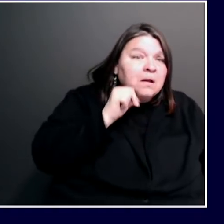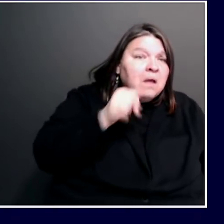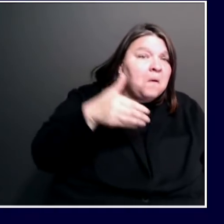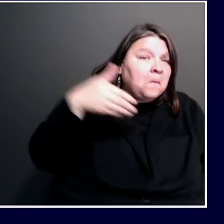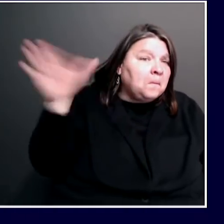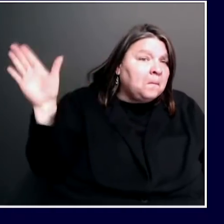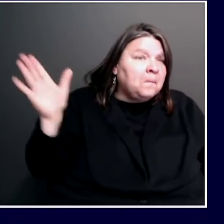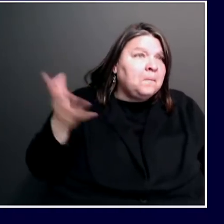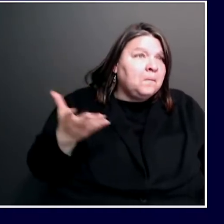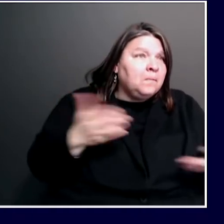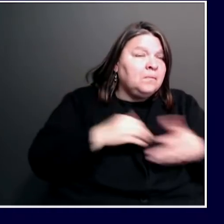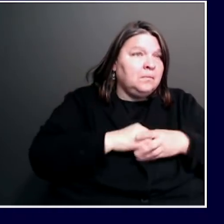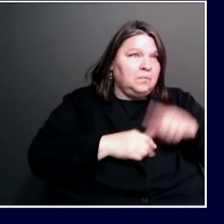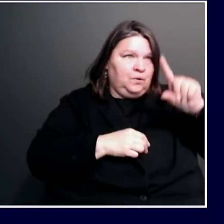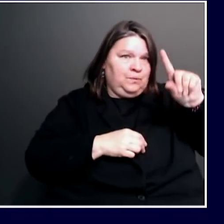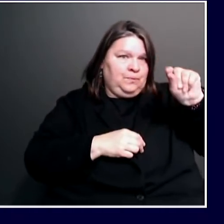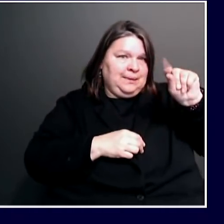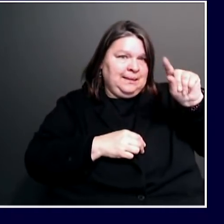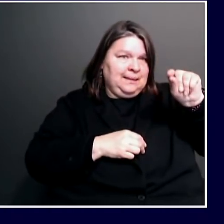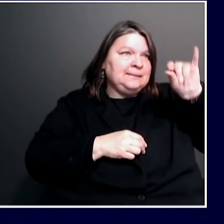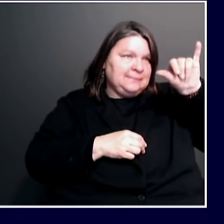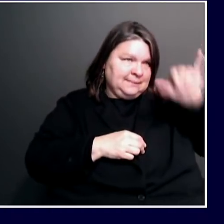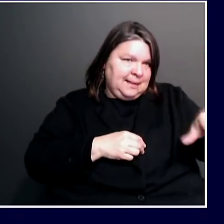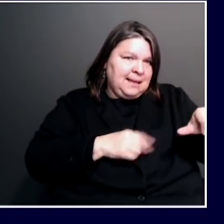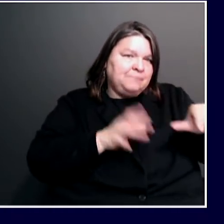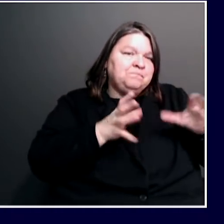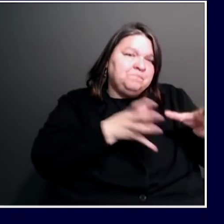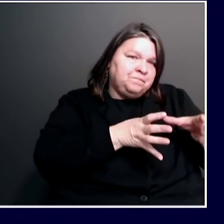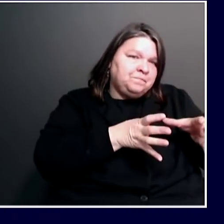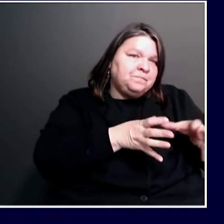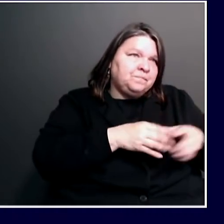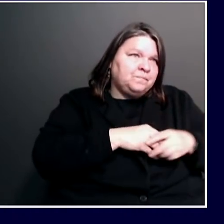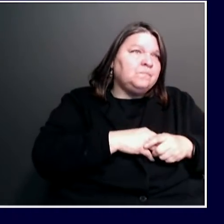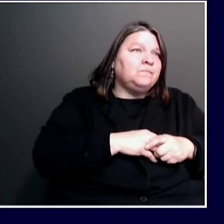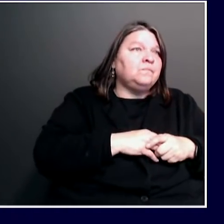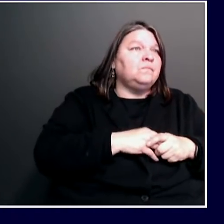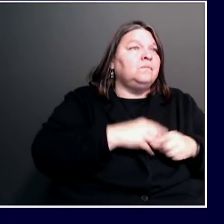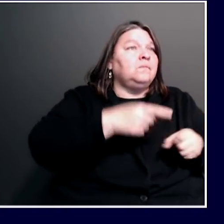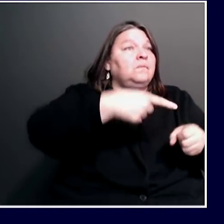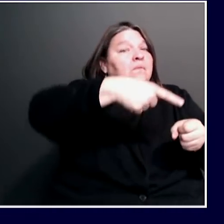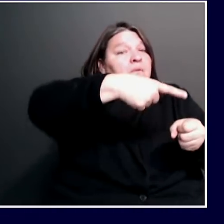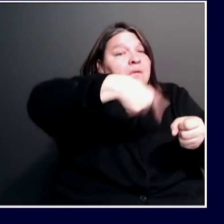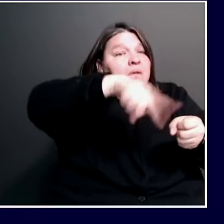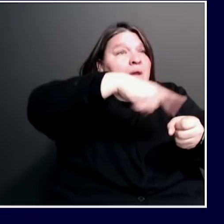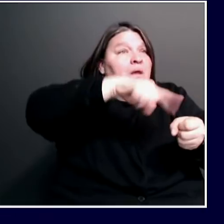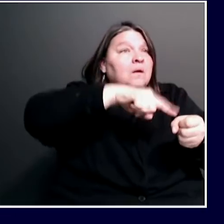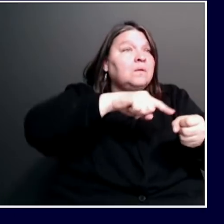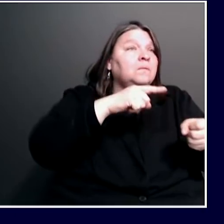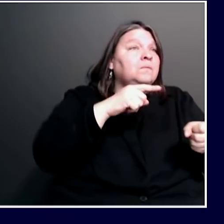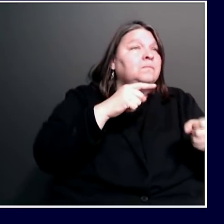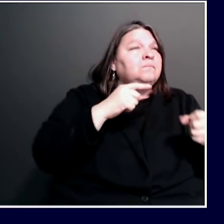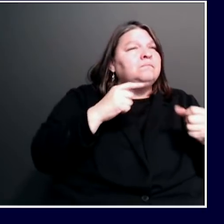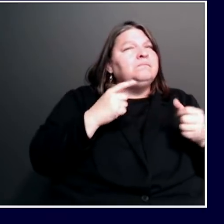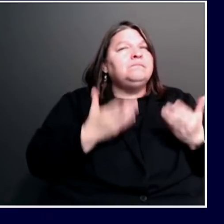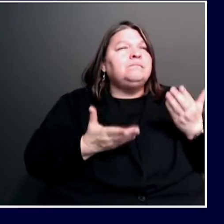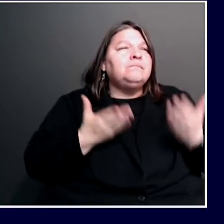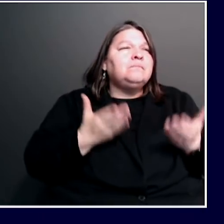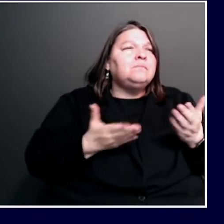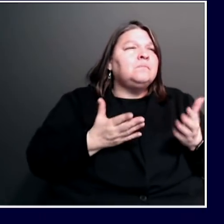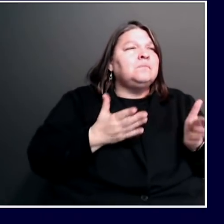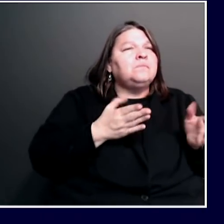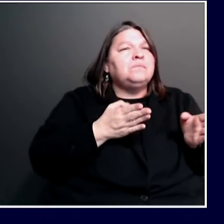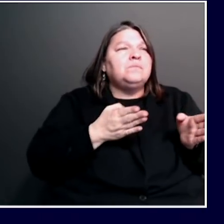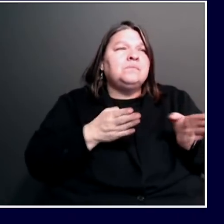staying, they won't necessarily be contact tracers in other disease areas. They'll be distributed across